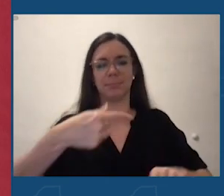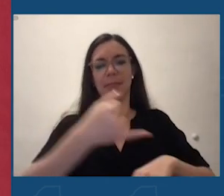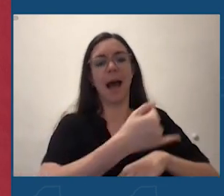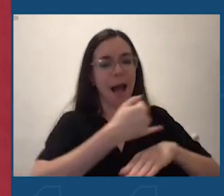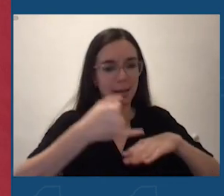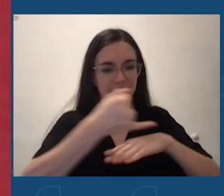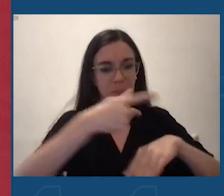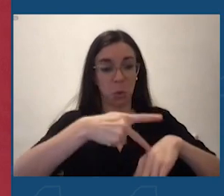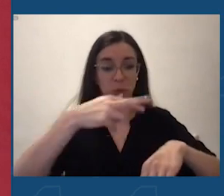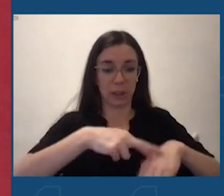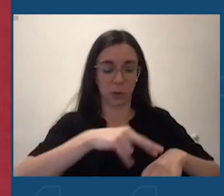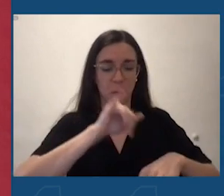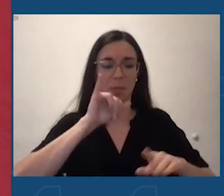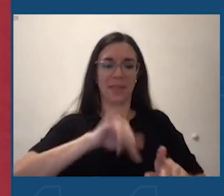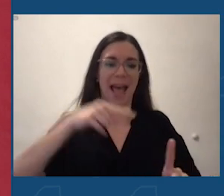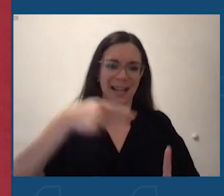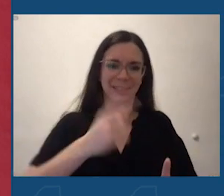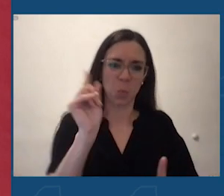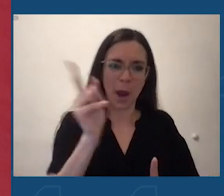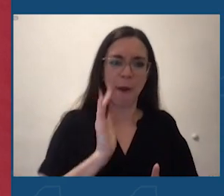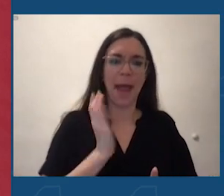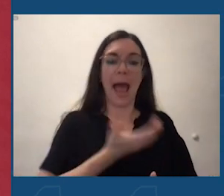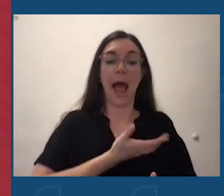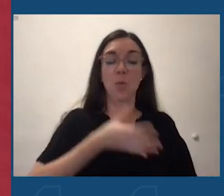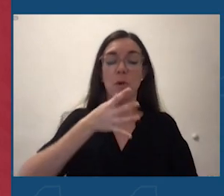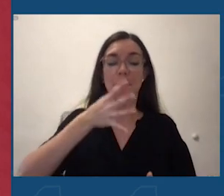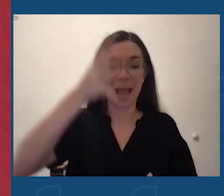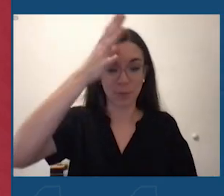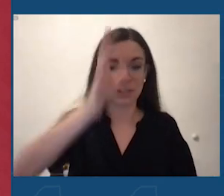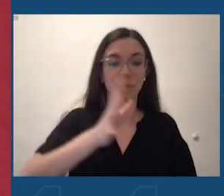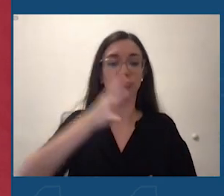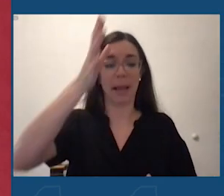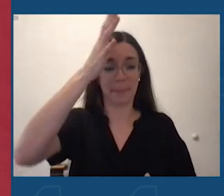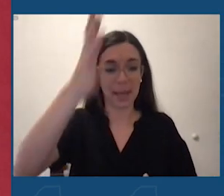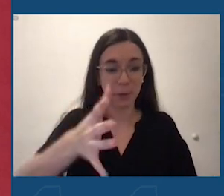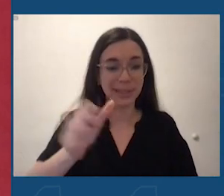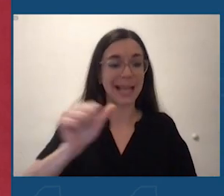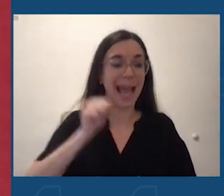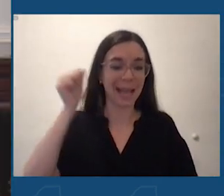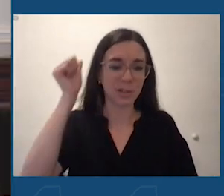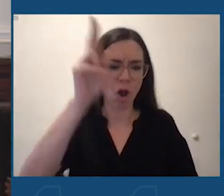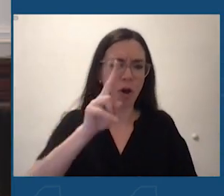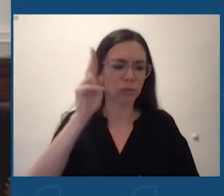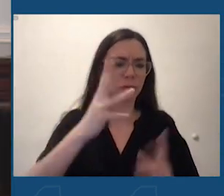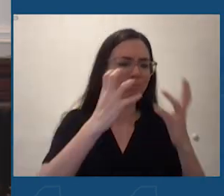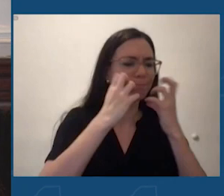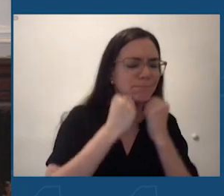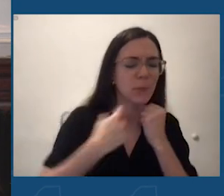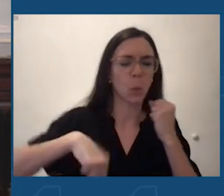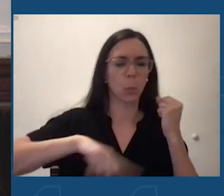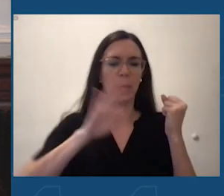where our grandparents, grandparents, aunts and uncles, we will never abandon